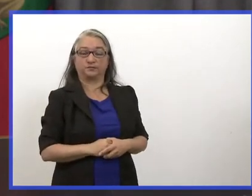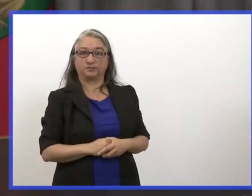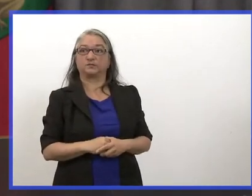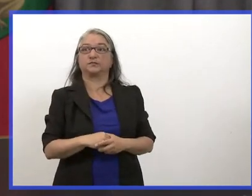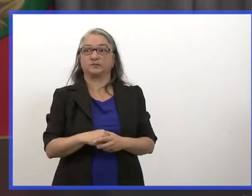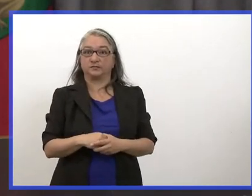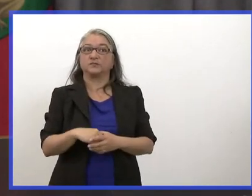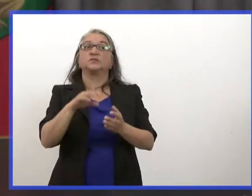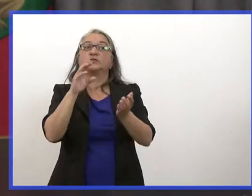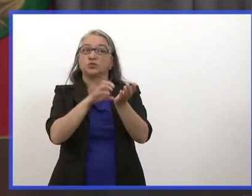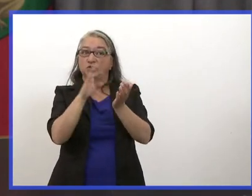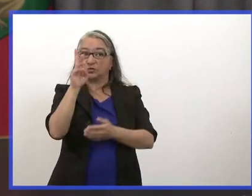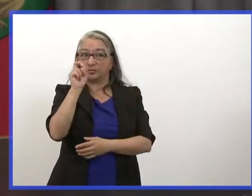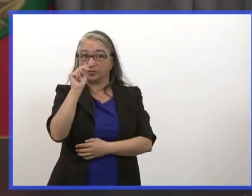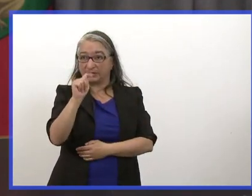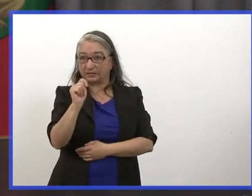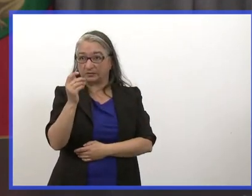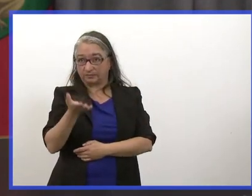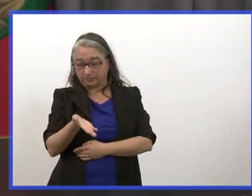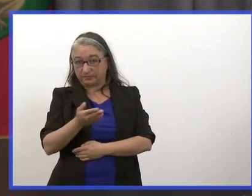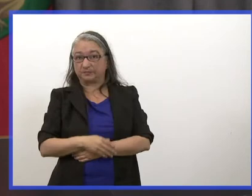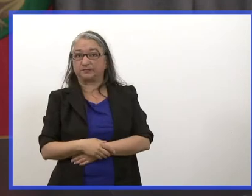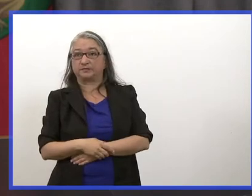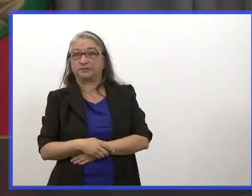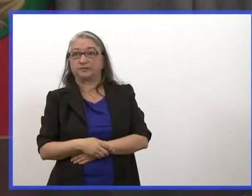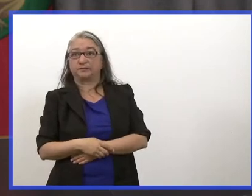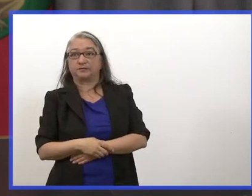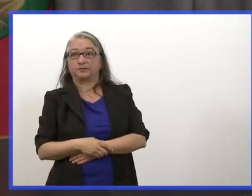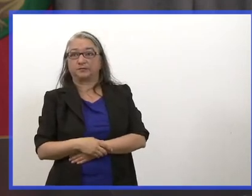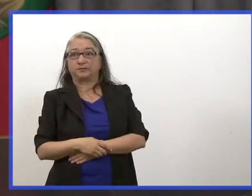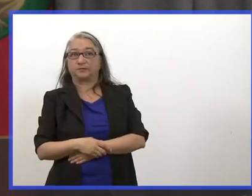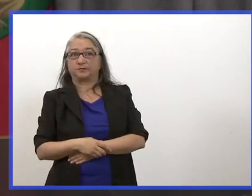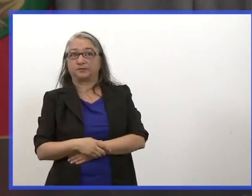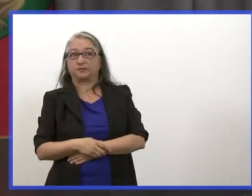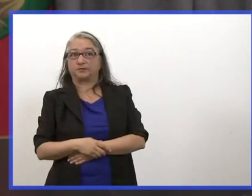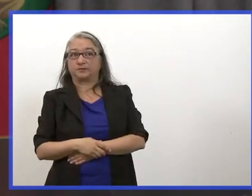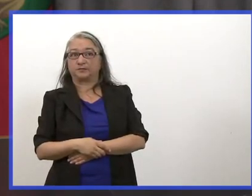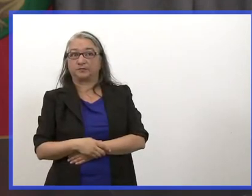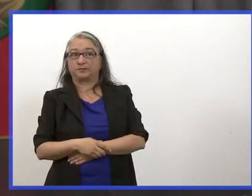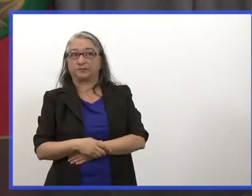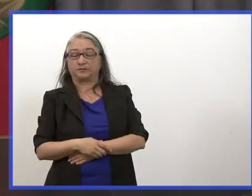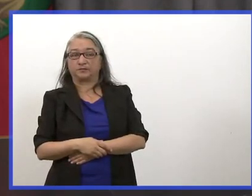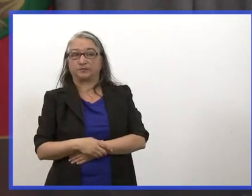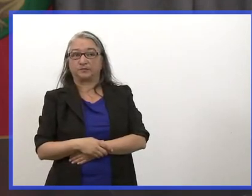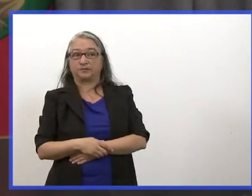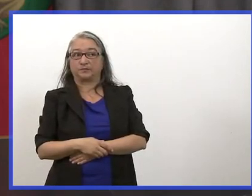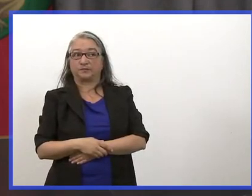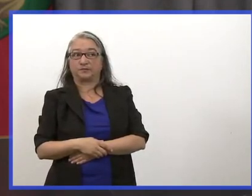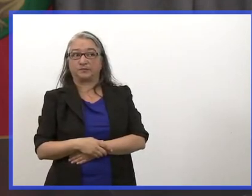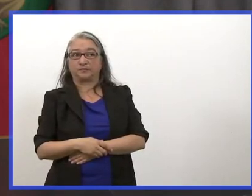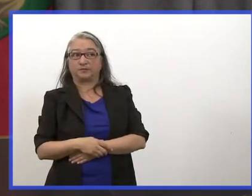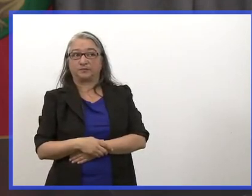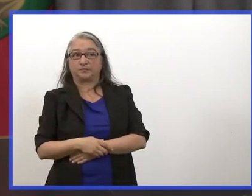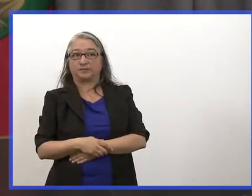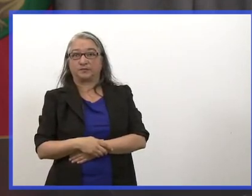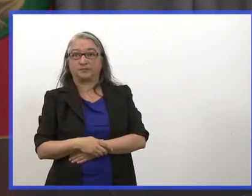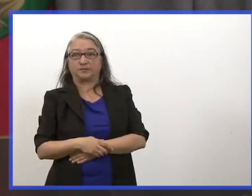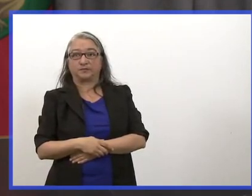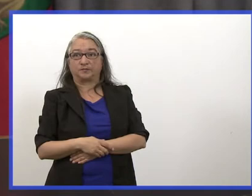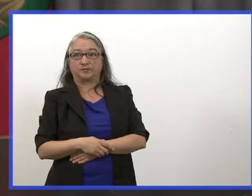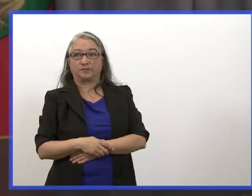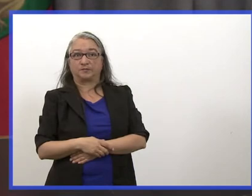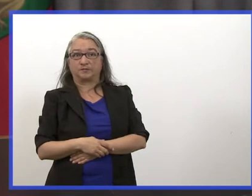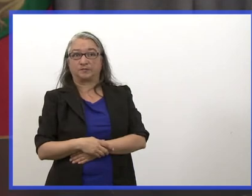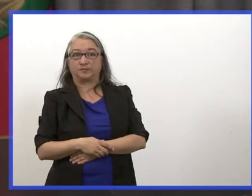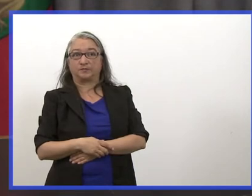it probably more so in what would be termed the essential businesses, businesses that wouldn't be closed if we closed those essential